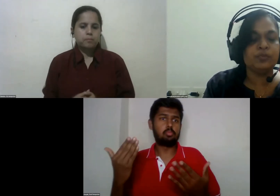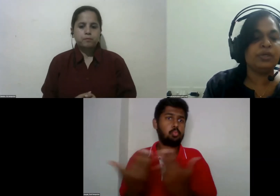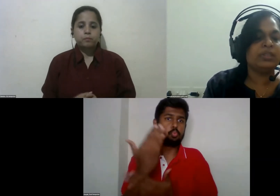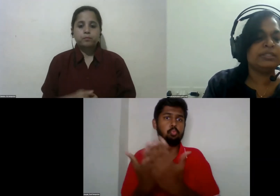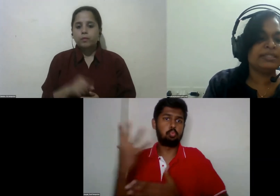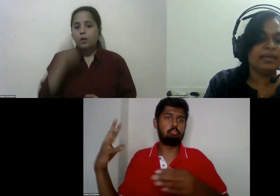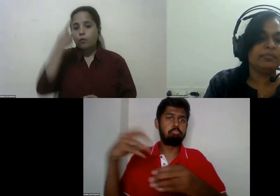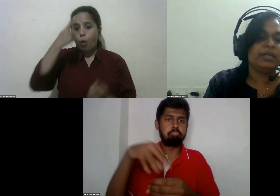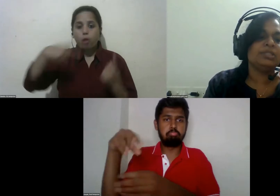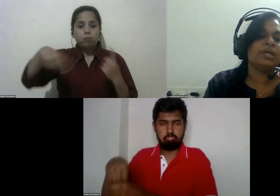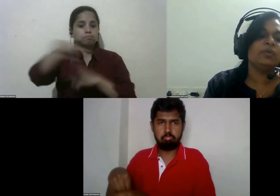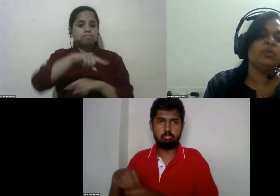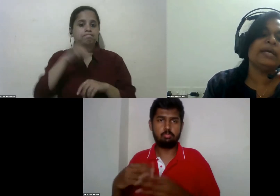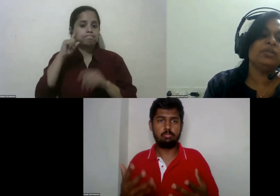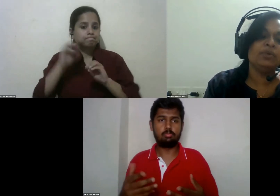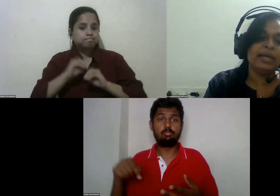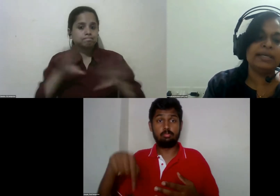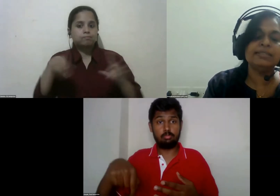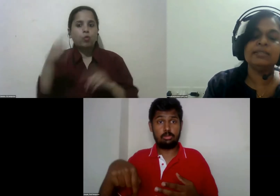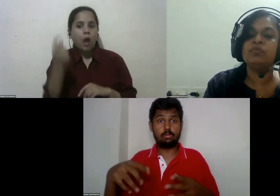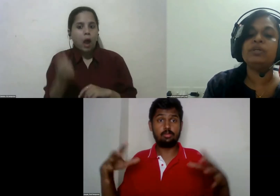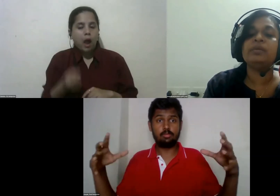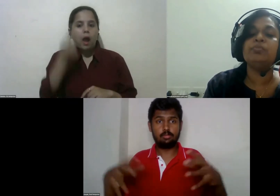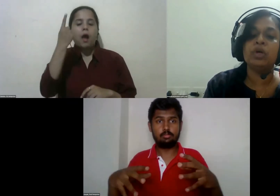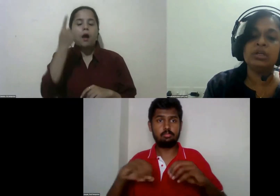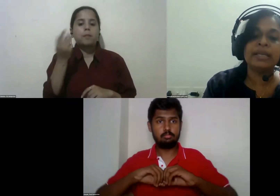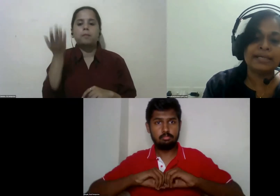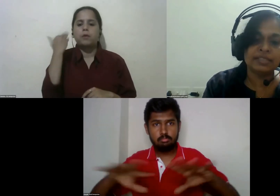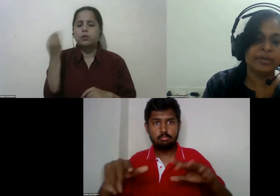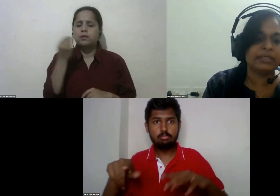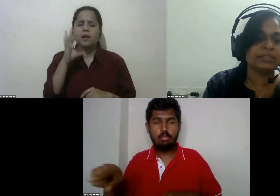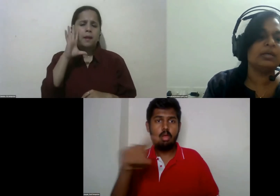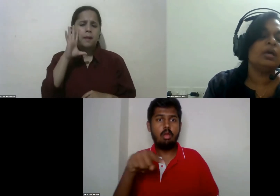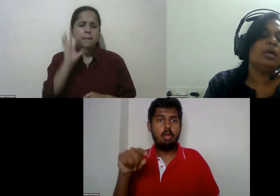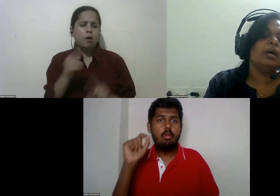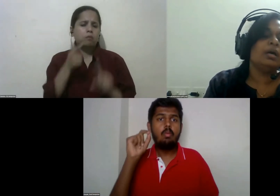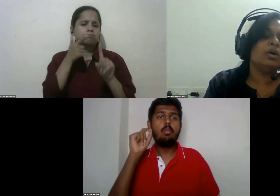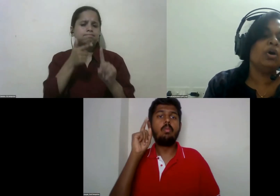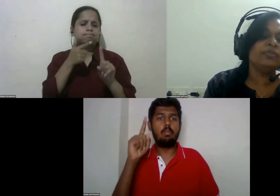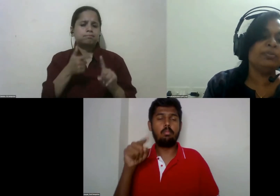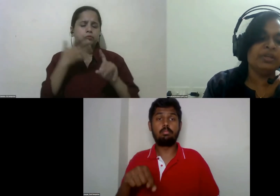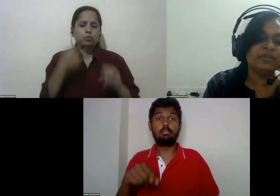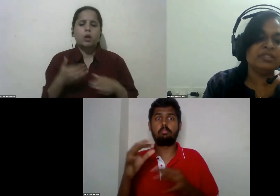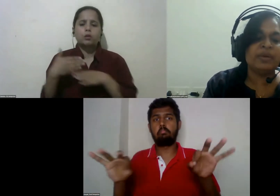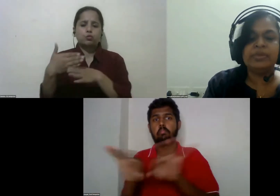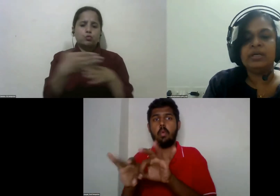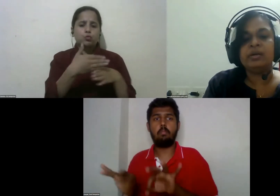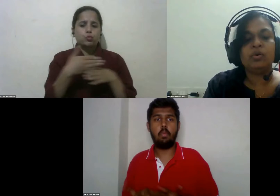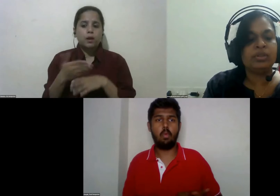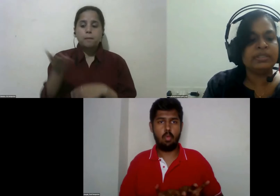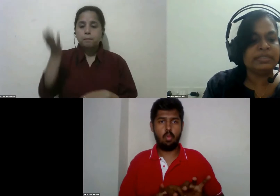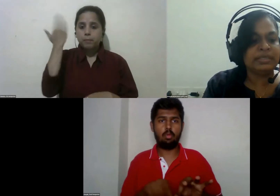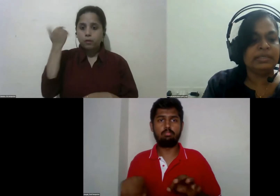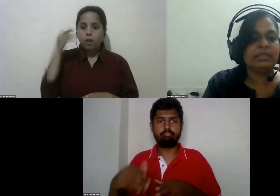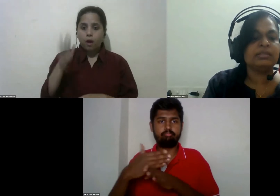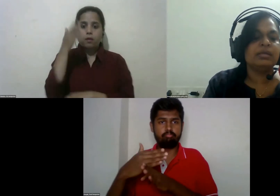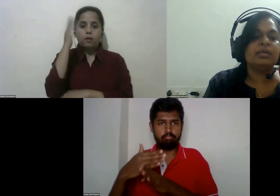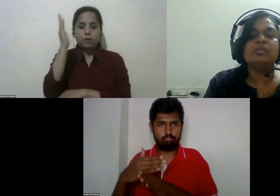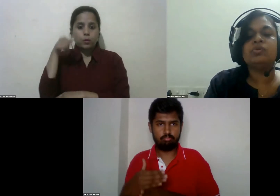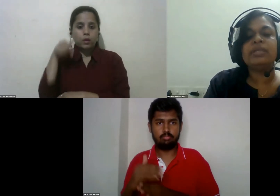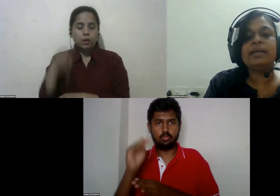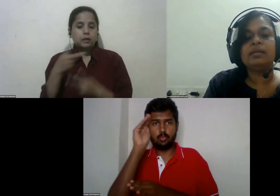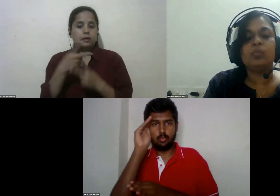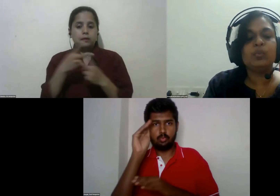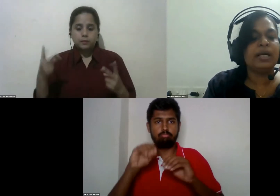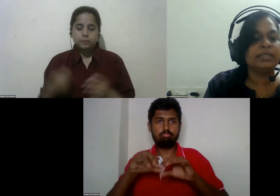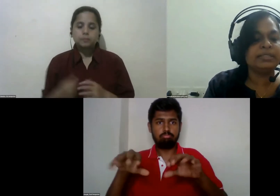of us to be on the same page, I would like to highlight some of the important aspects of the previous webinar on this series